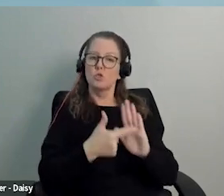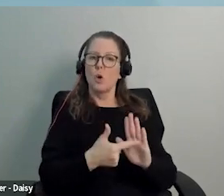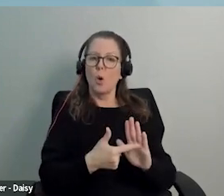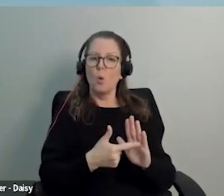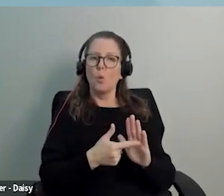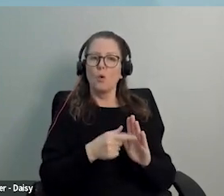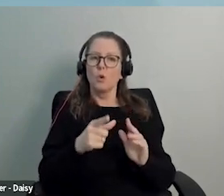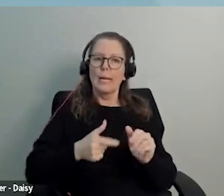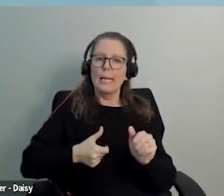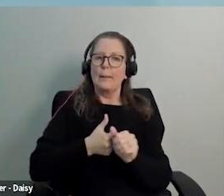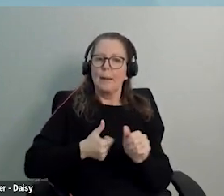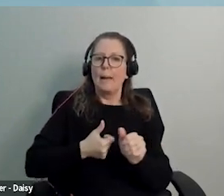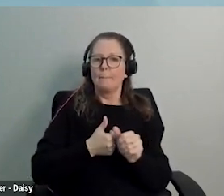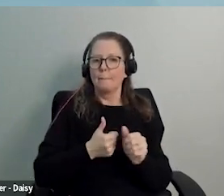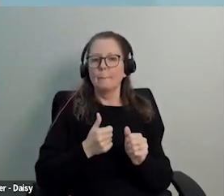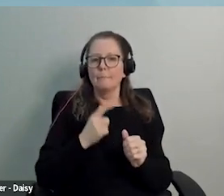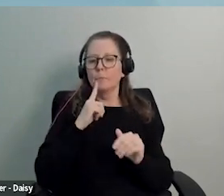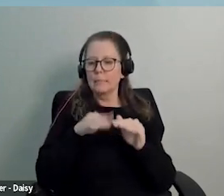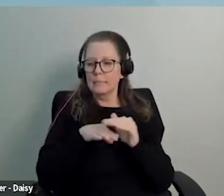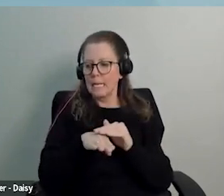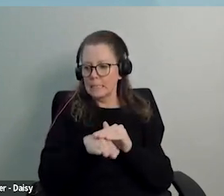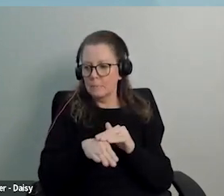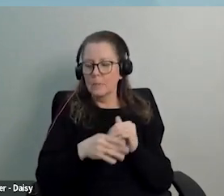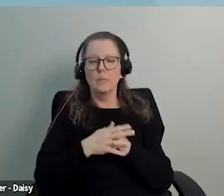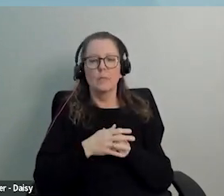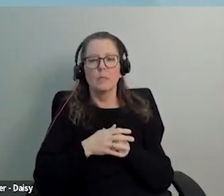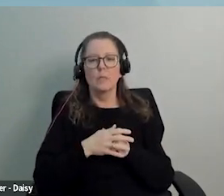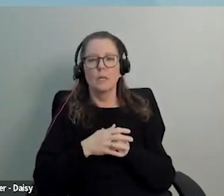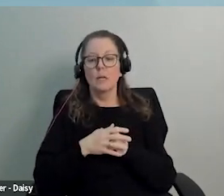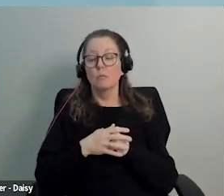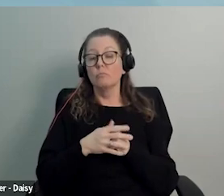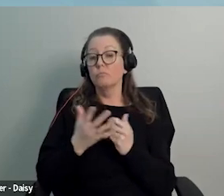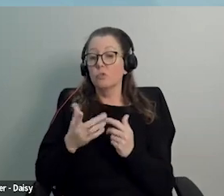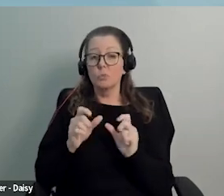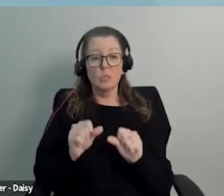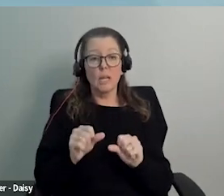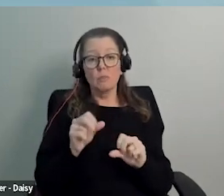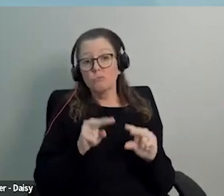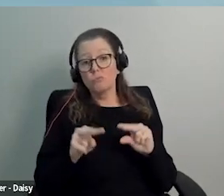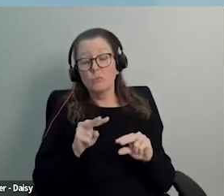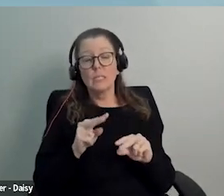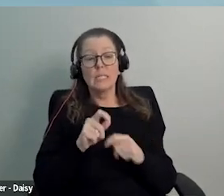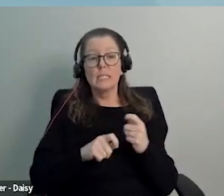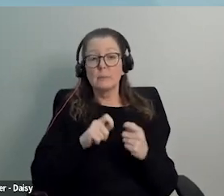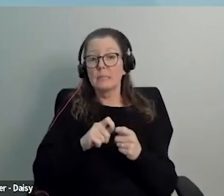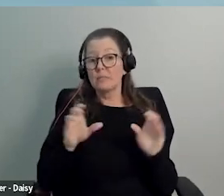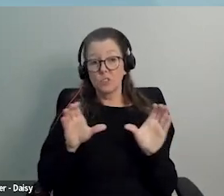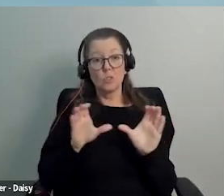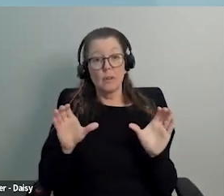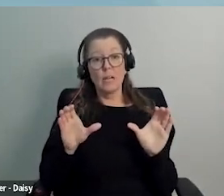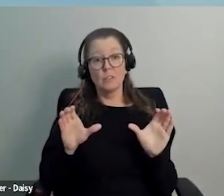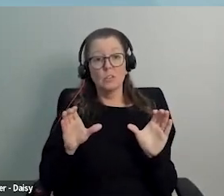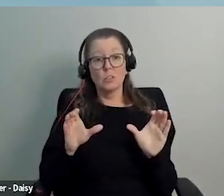with accessibility. Of course, looking at specific certifications out there is going to be really helpful. Of